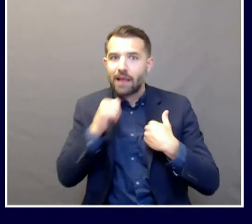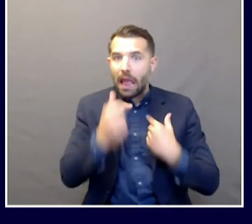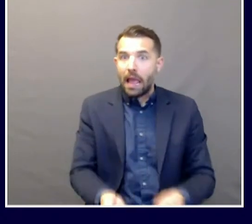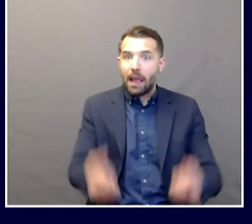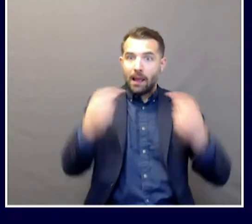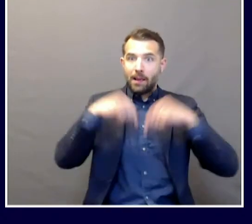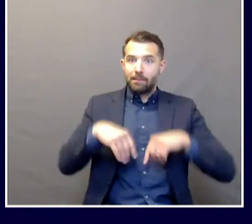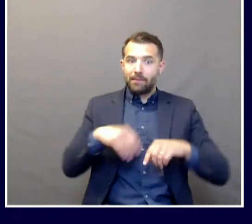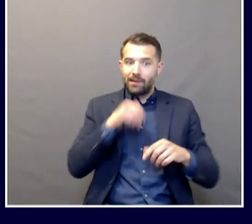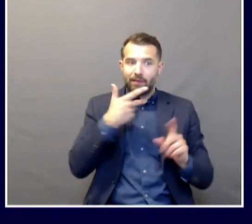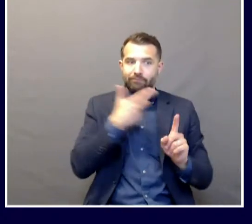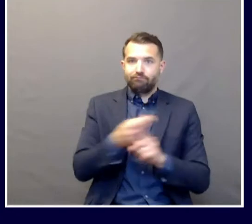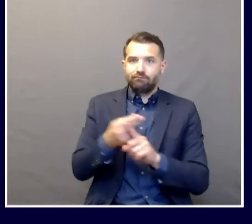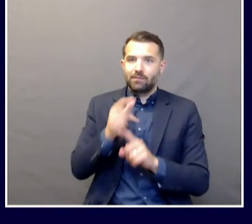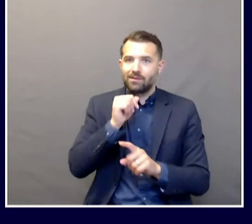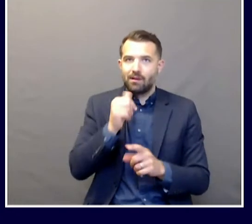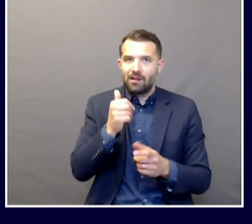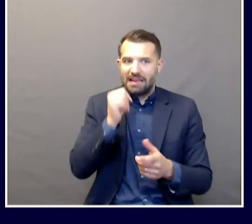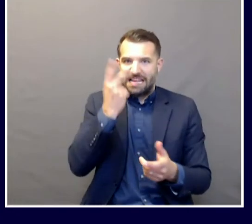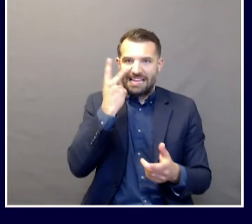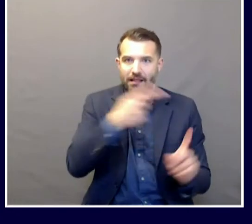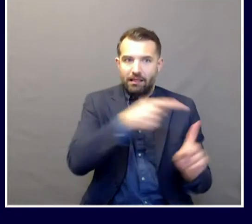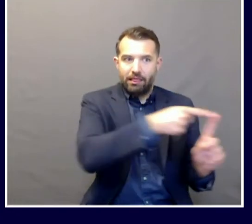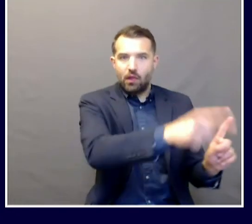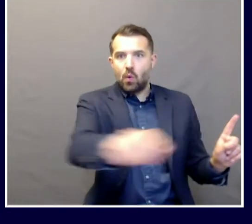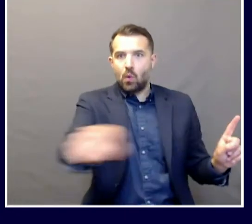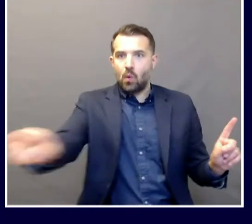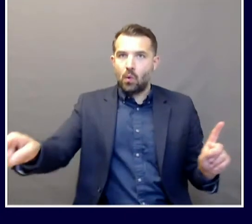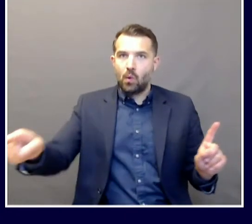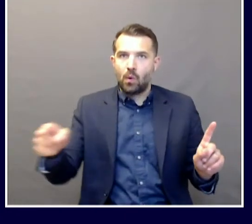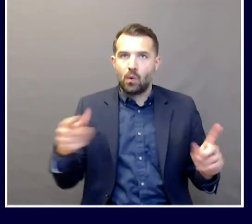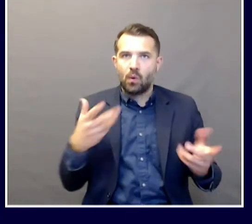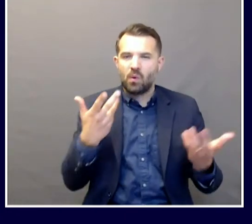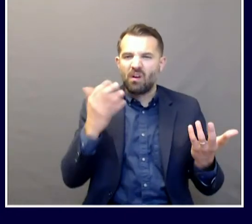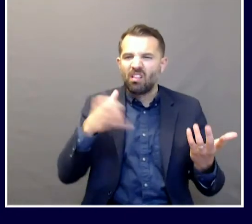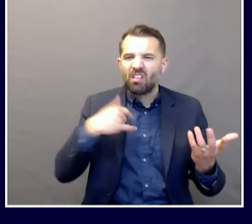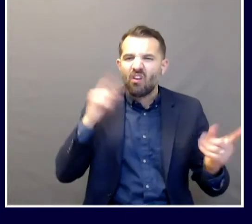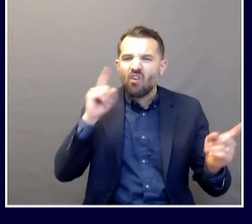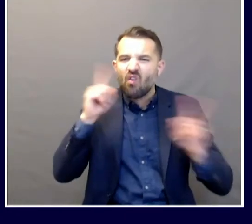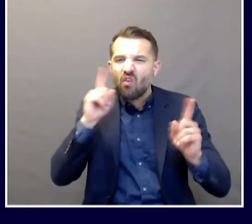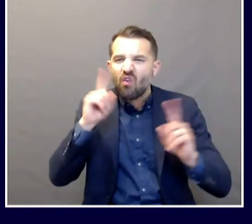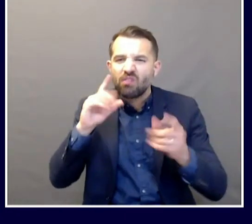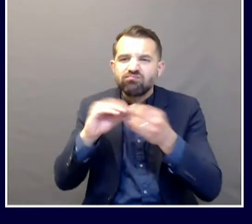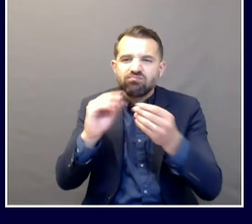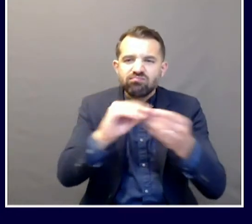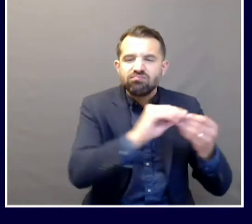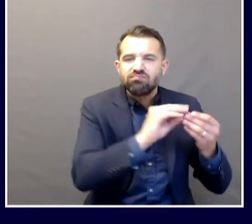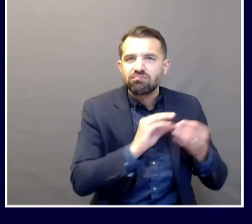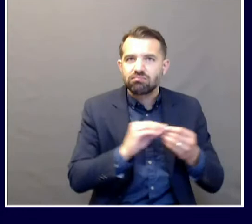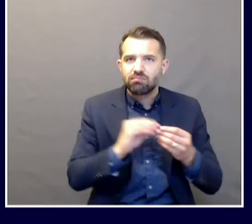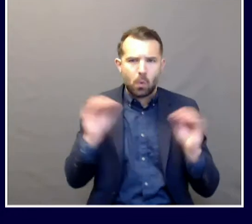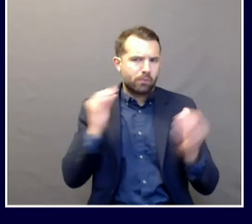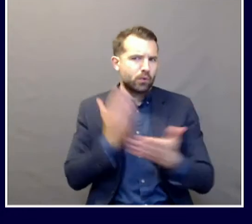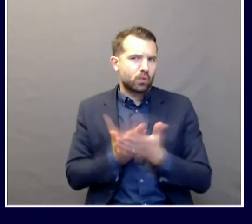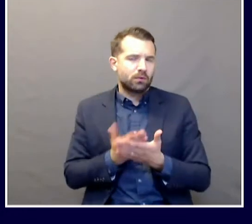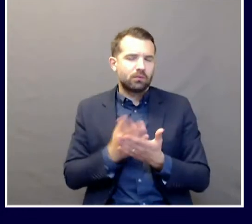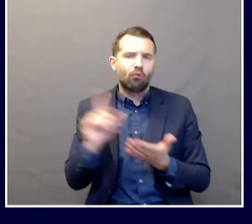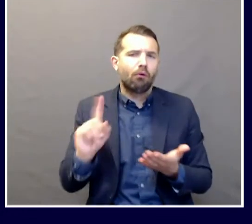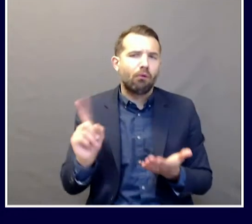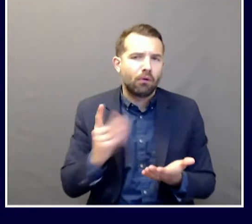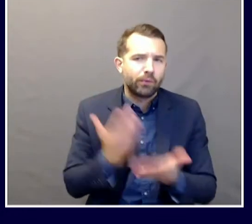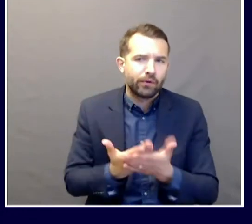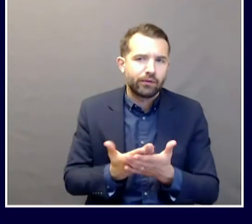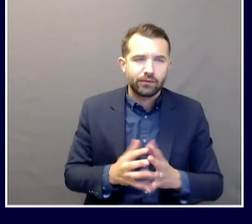to see what was in place. Yep. Let me go back to vaccines really quickly, Megan, on long-term